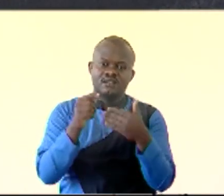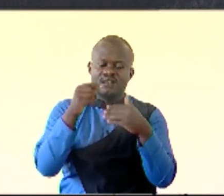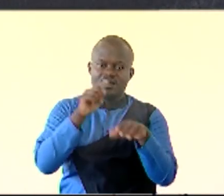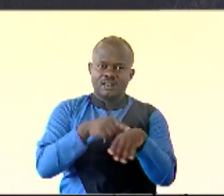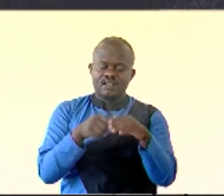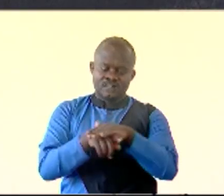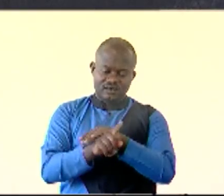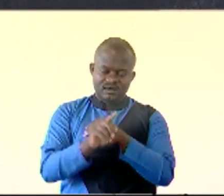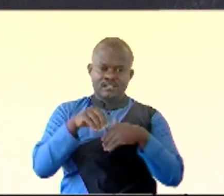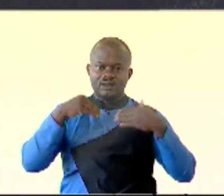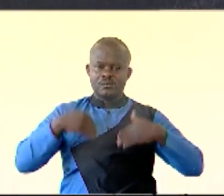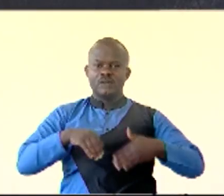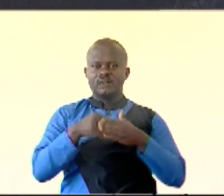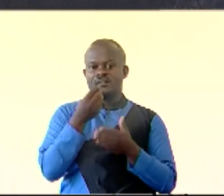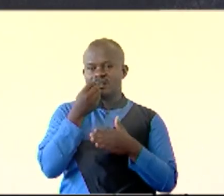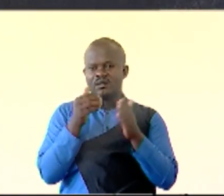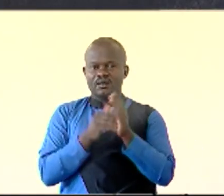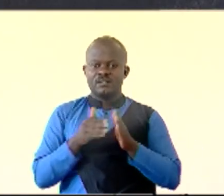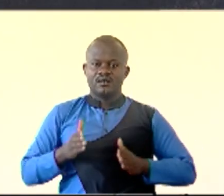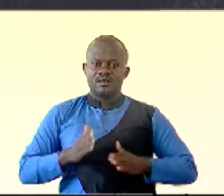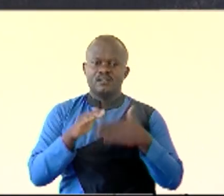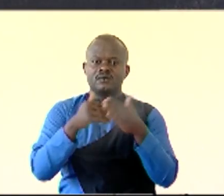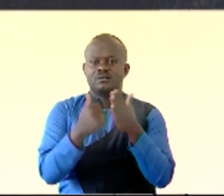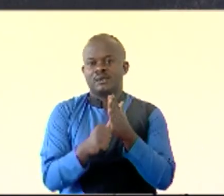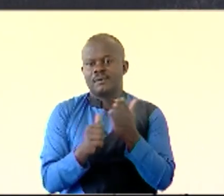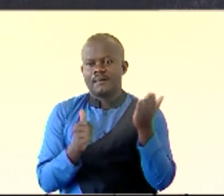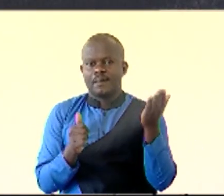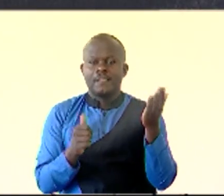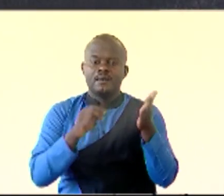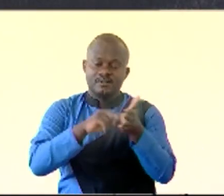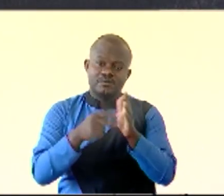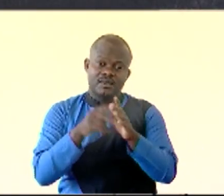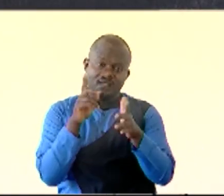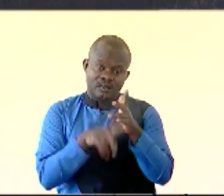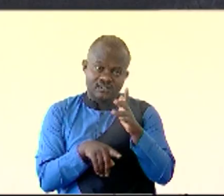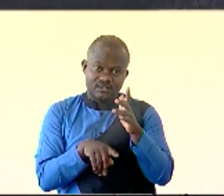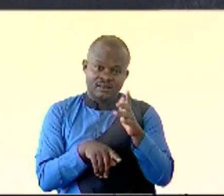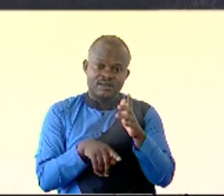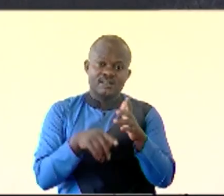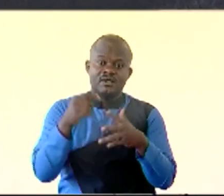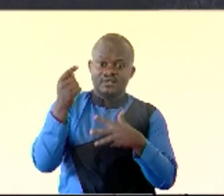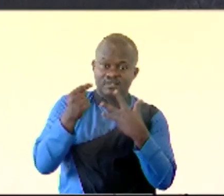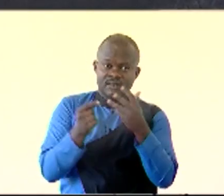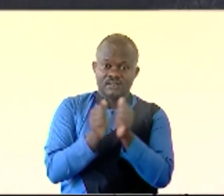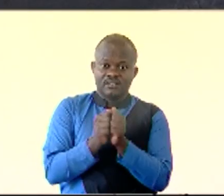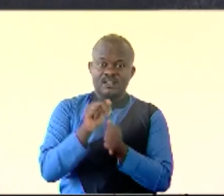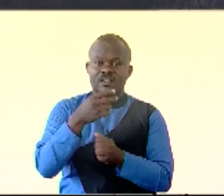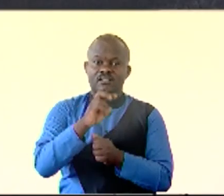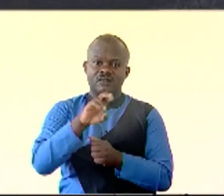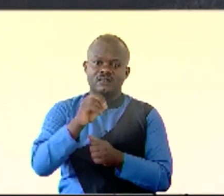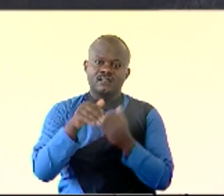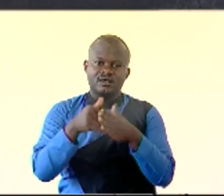the body in the food and drinks we take. So it means that this hydrochloric is very